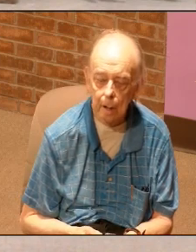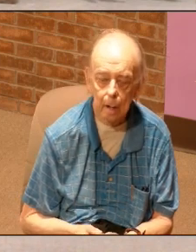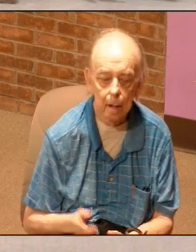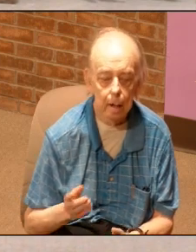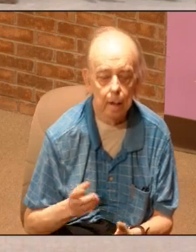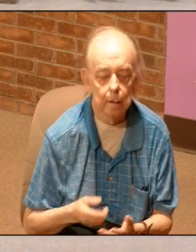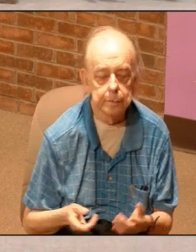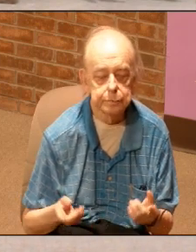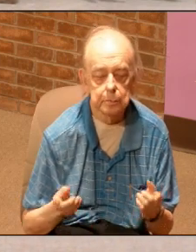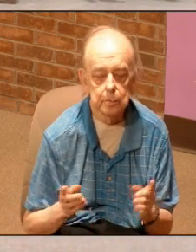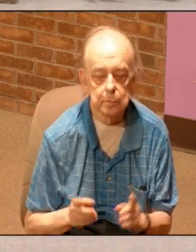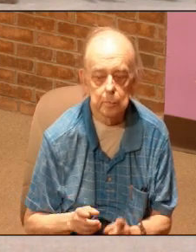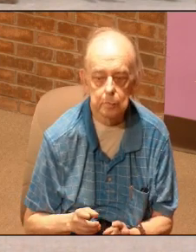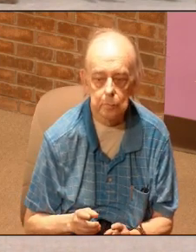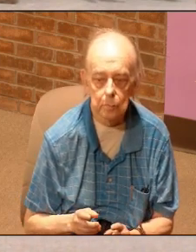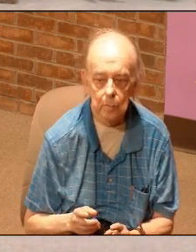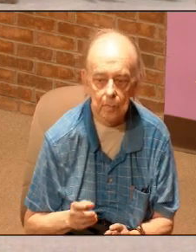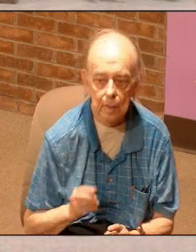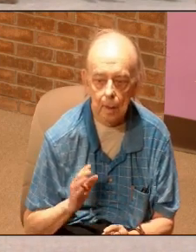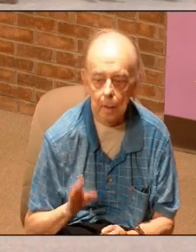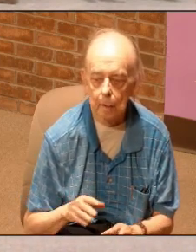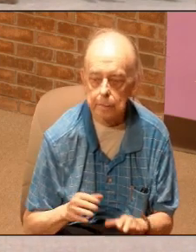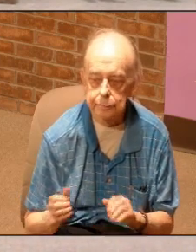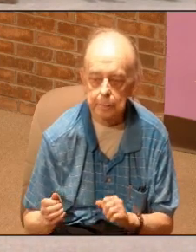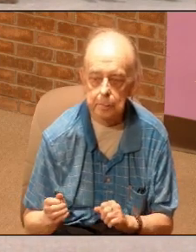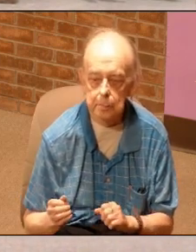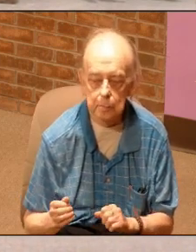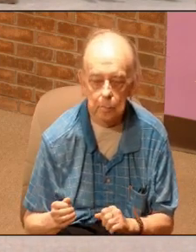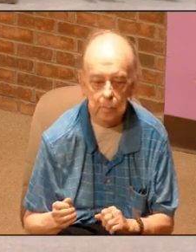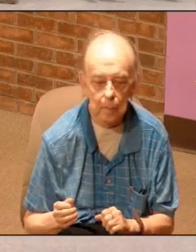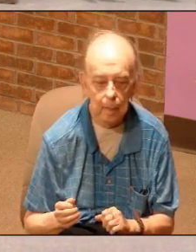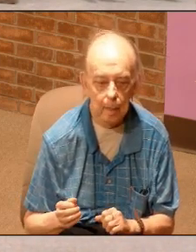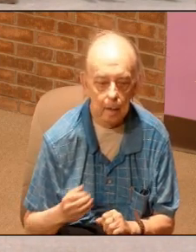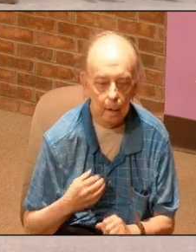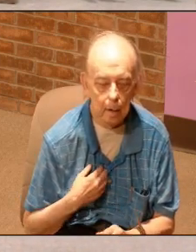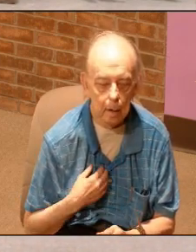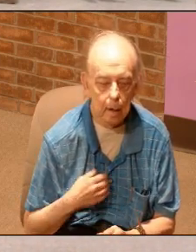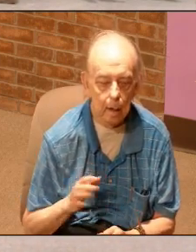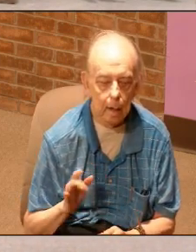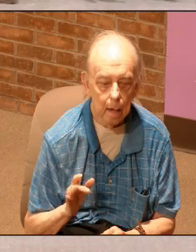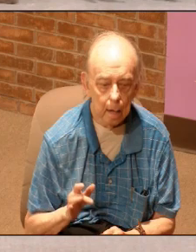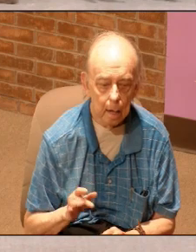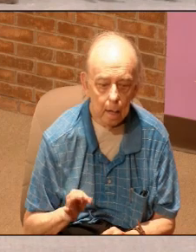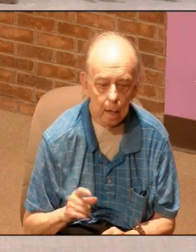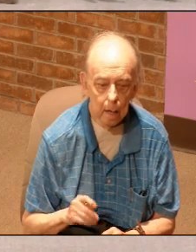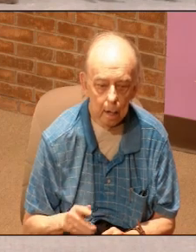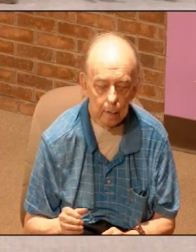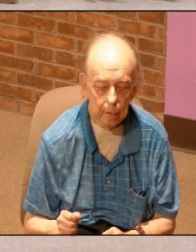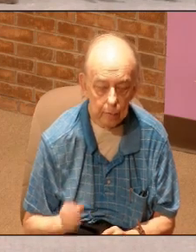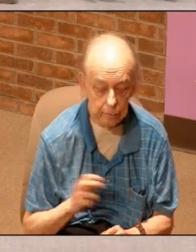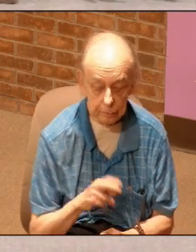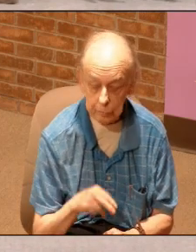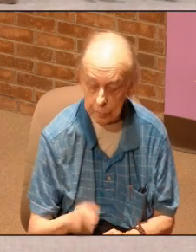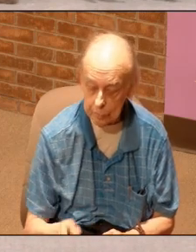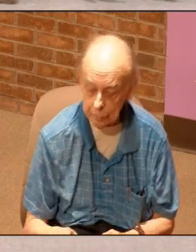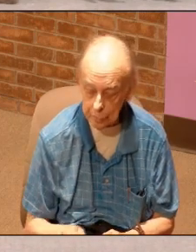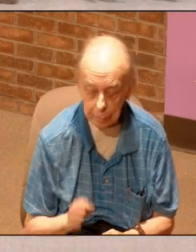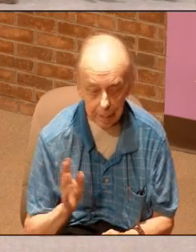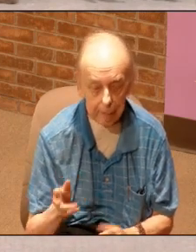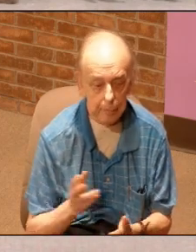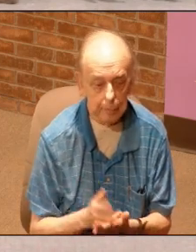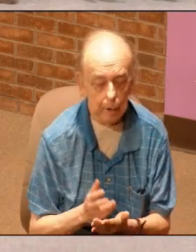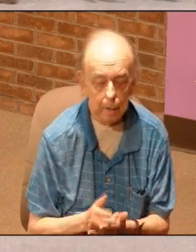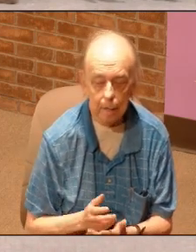What would happen is I would walk out of here and I would have about 25 frogs jumping all around.